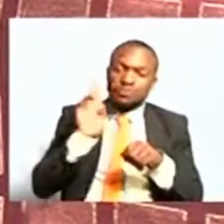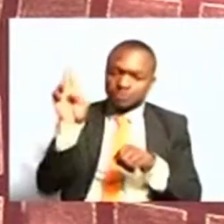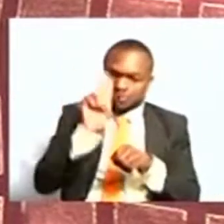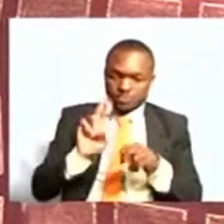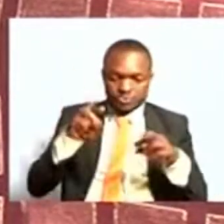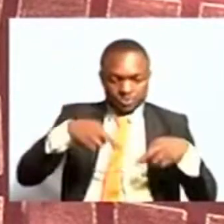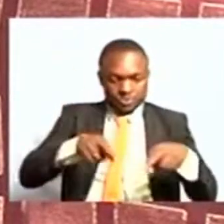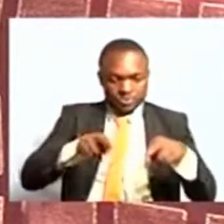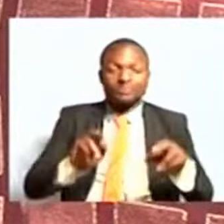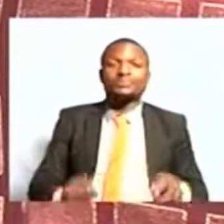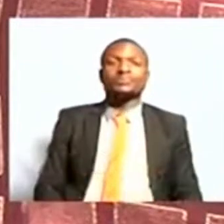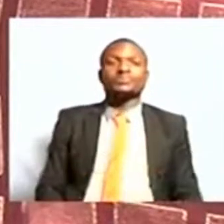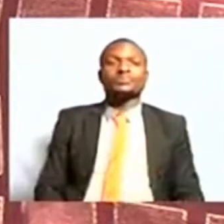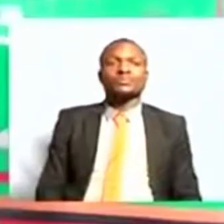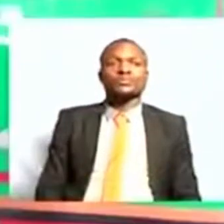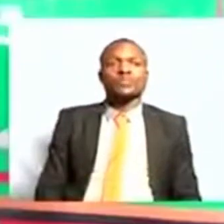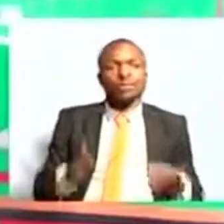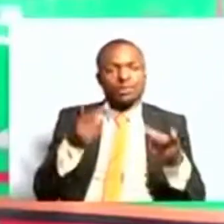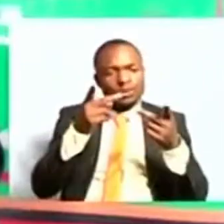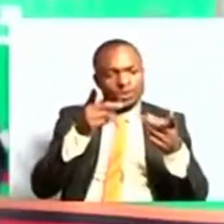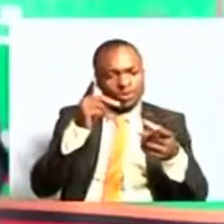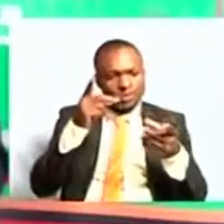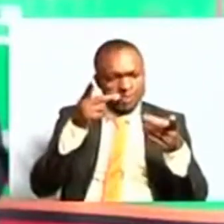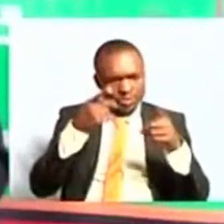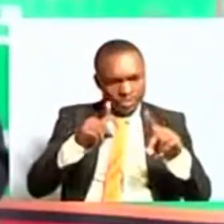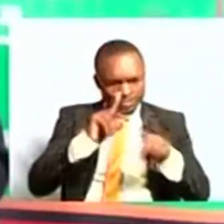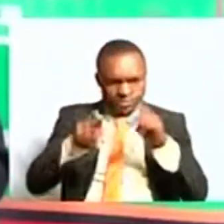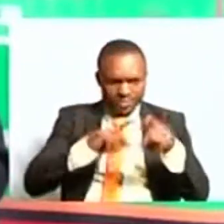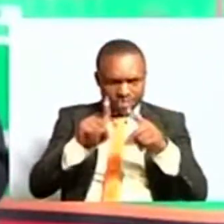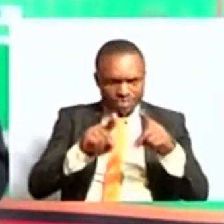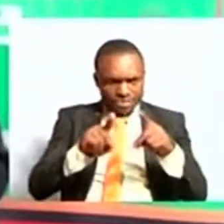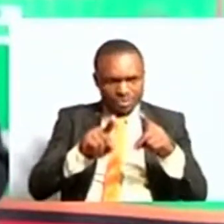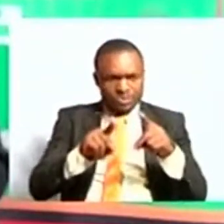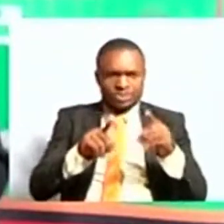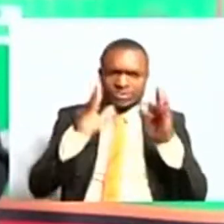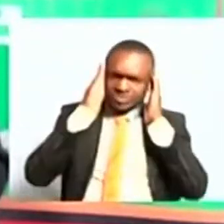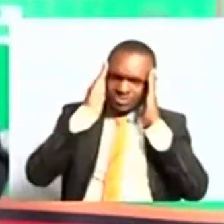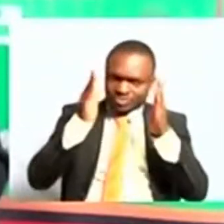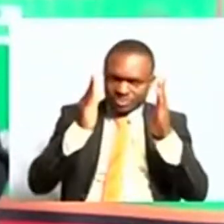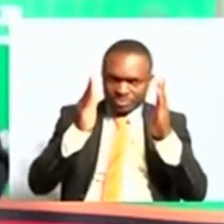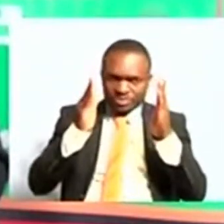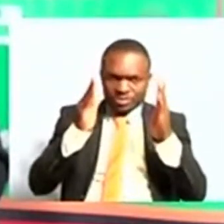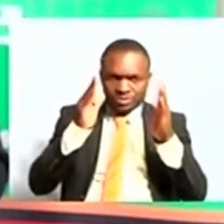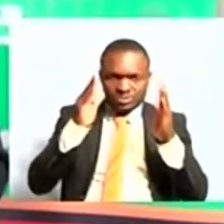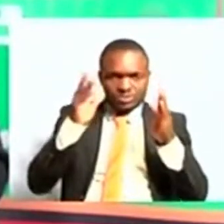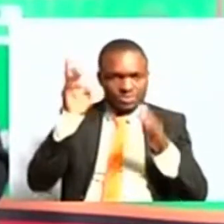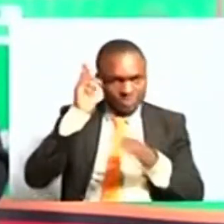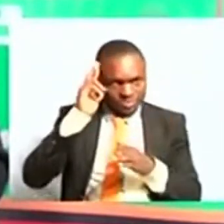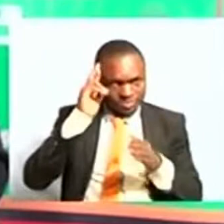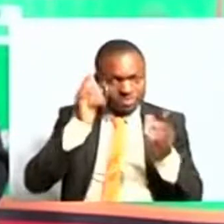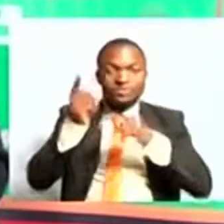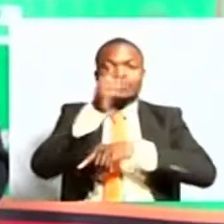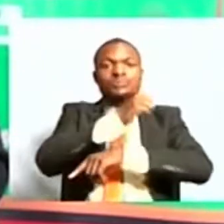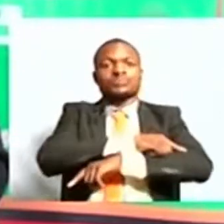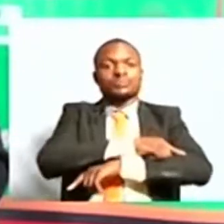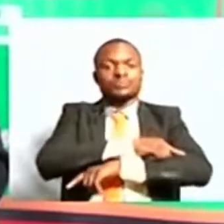All right. What then should people reflect on as we commemorate this day?